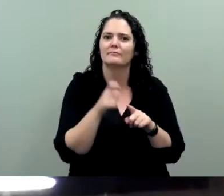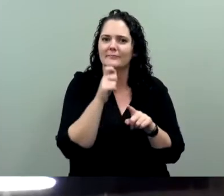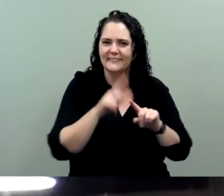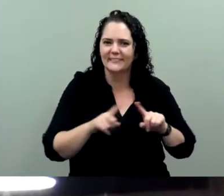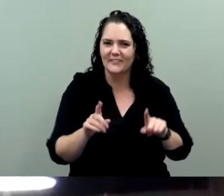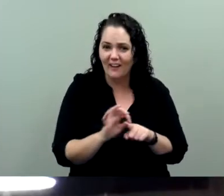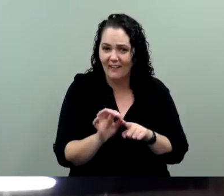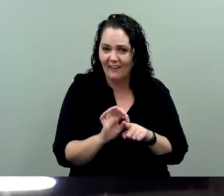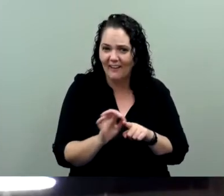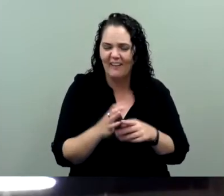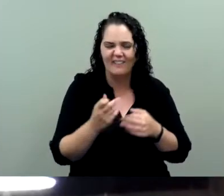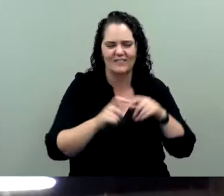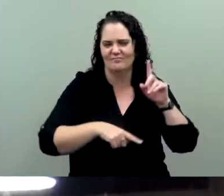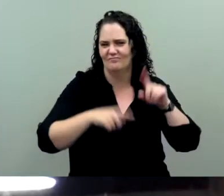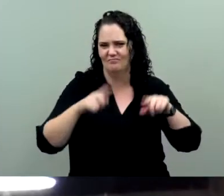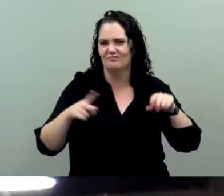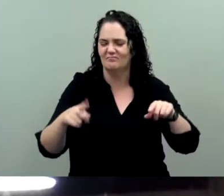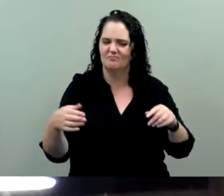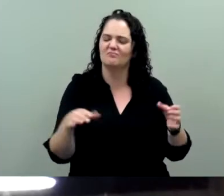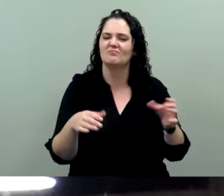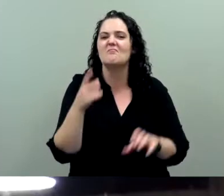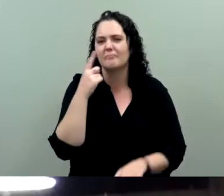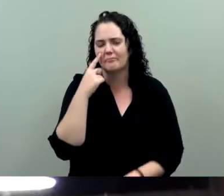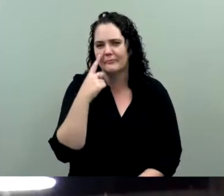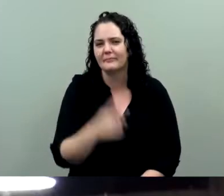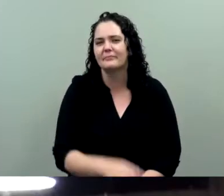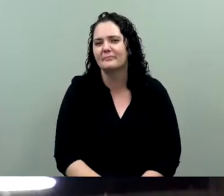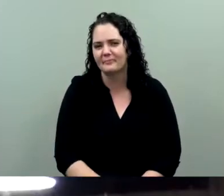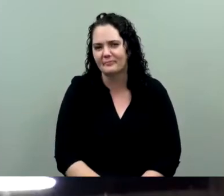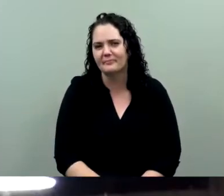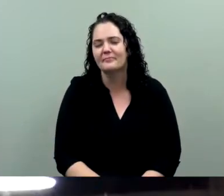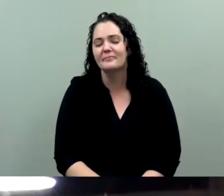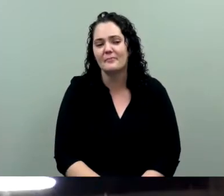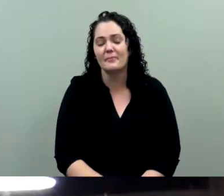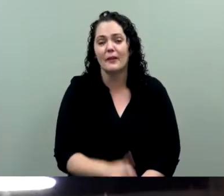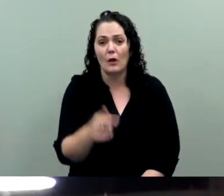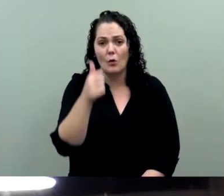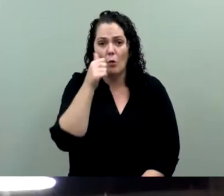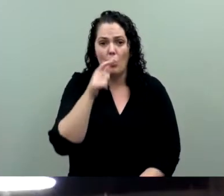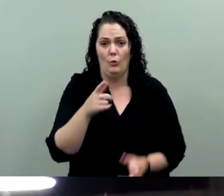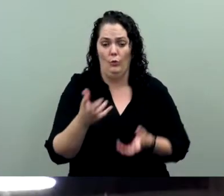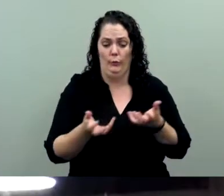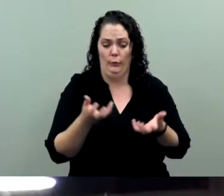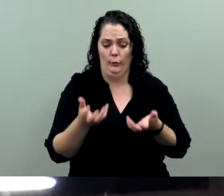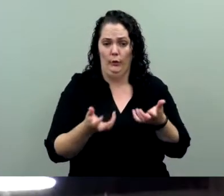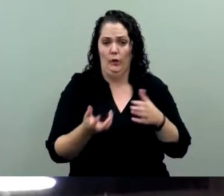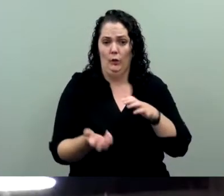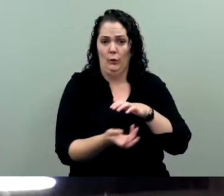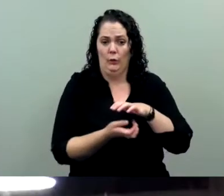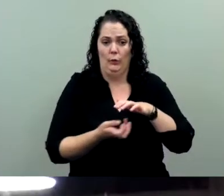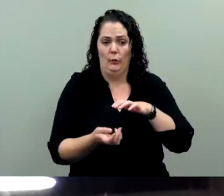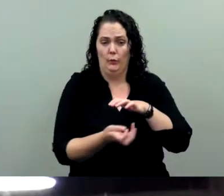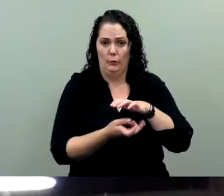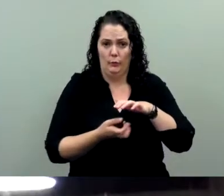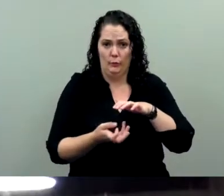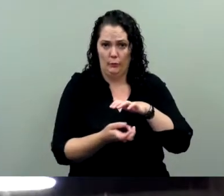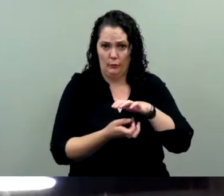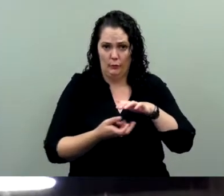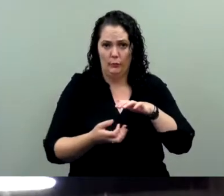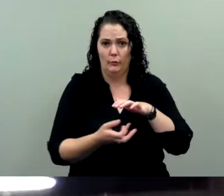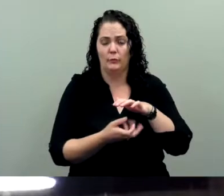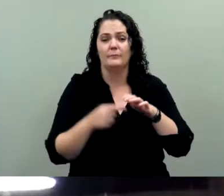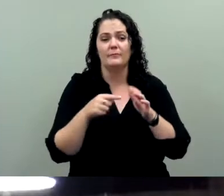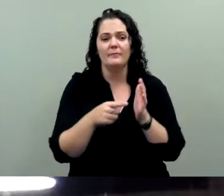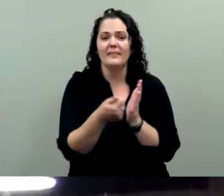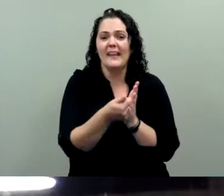varieties. Now, this time, because you're cooking it down so much and because that avocado is so rich in those tannins,